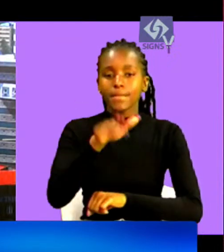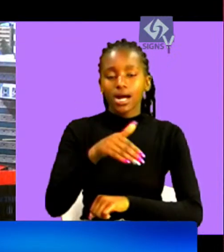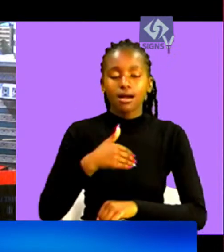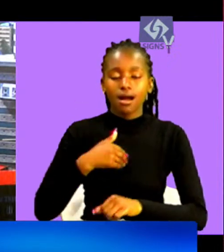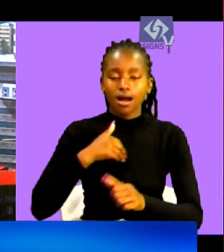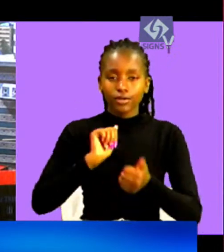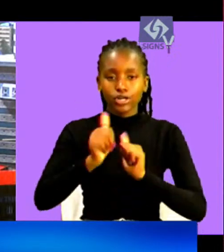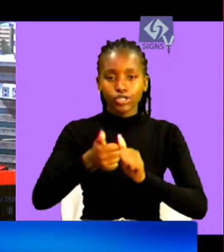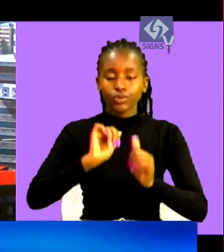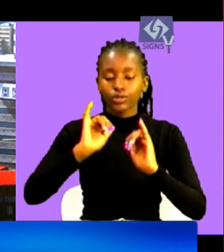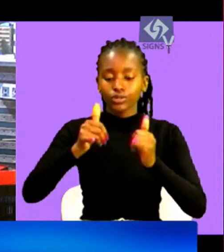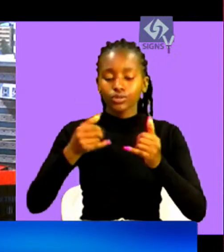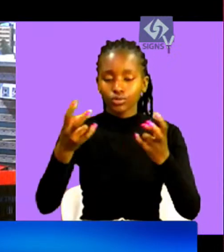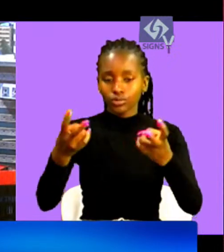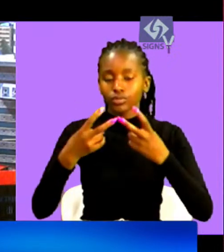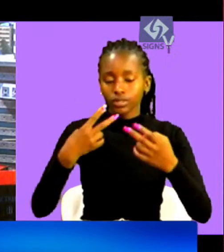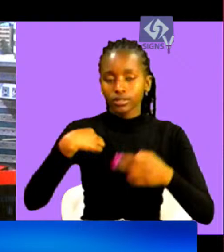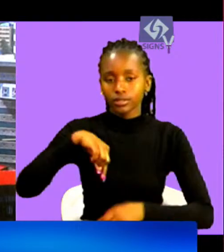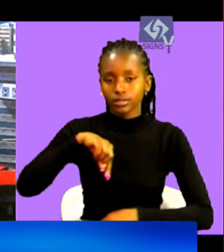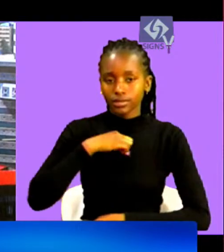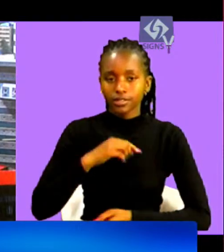news. Stay with us.